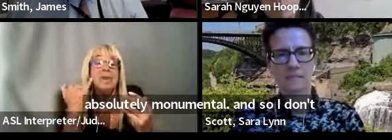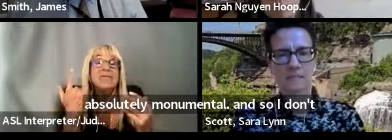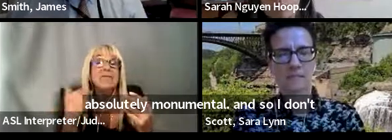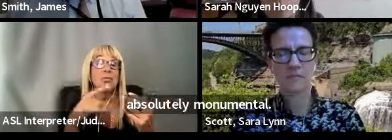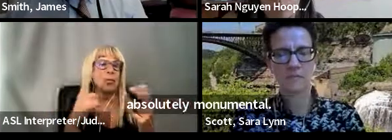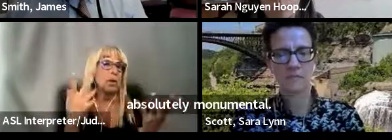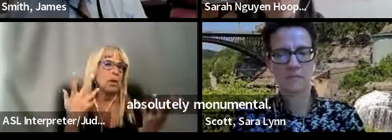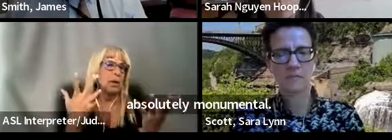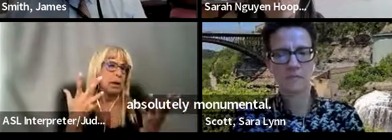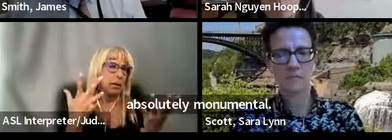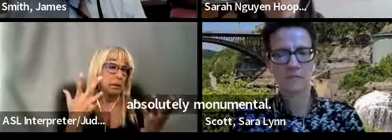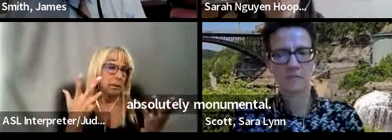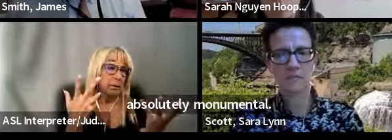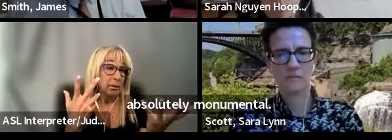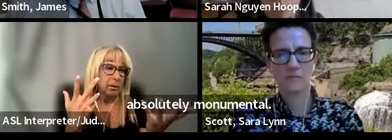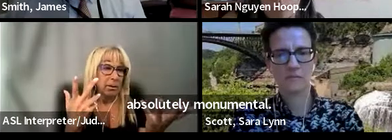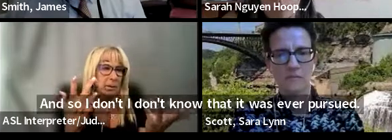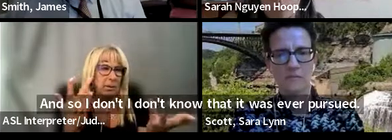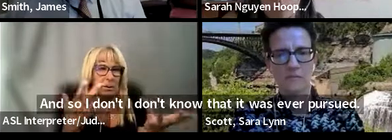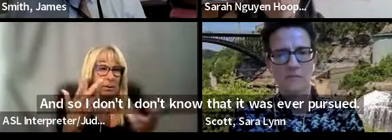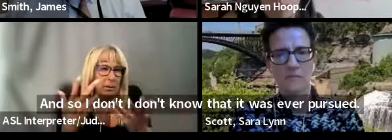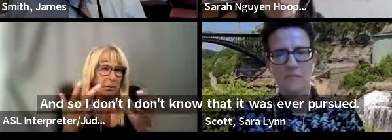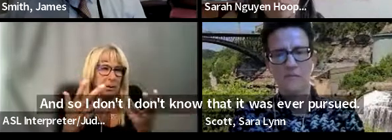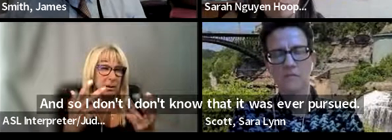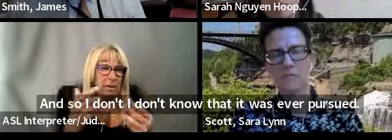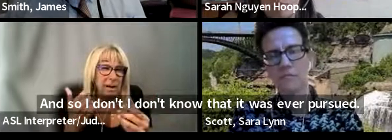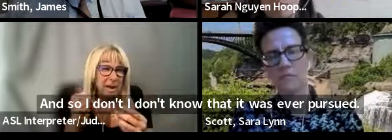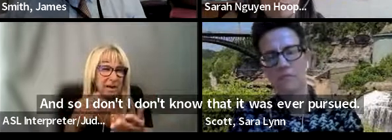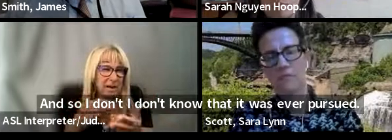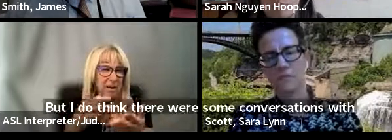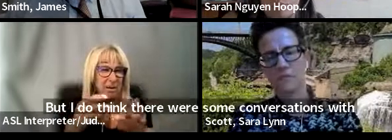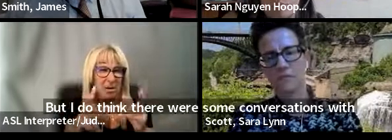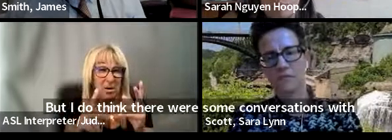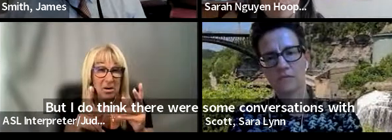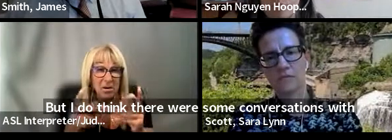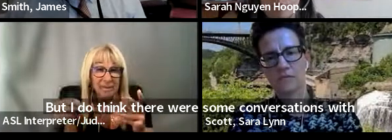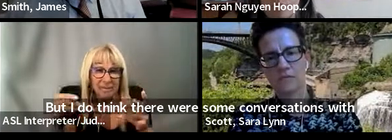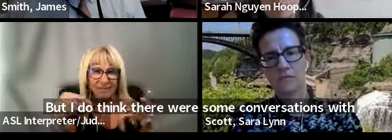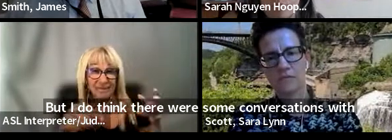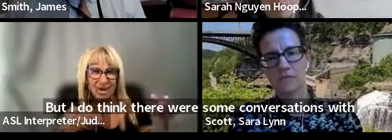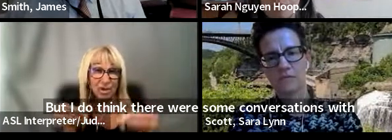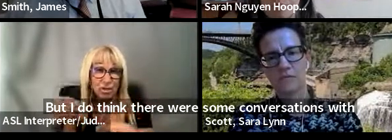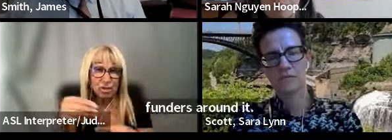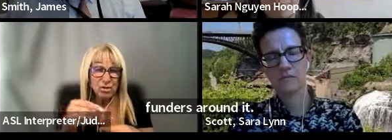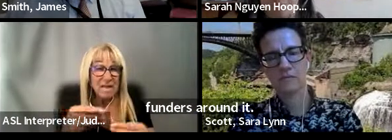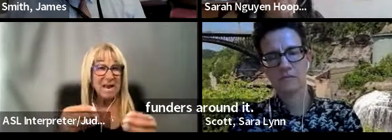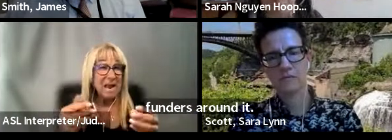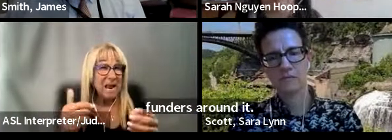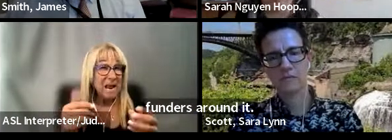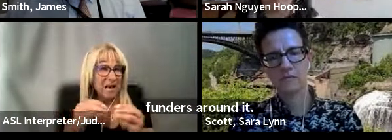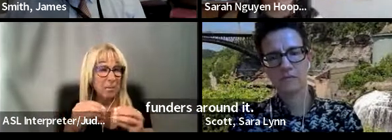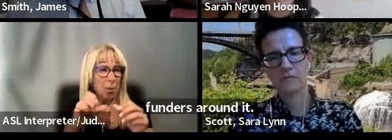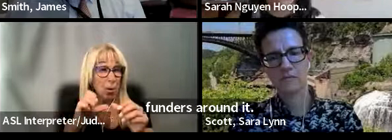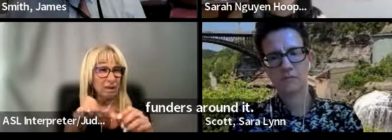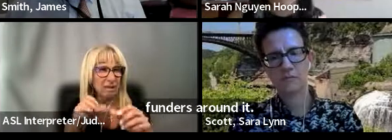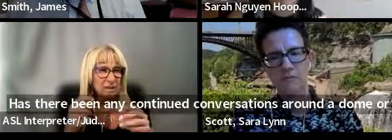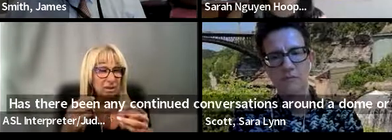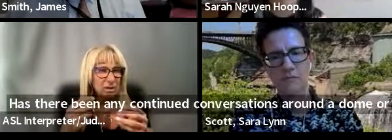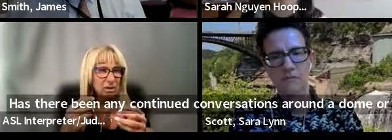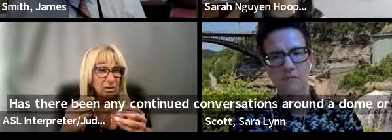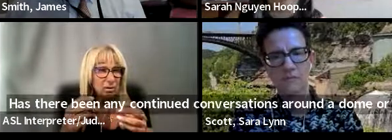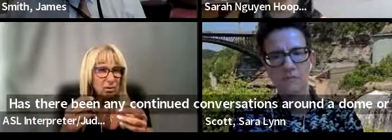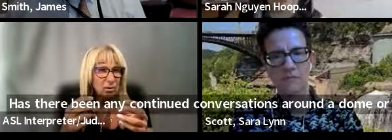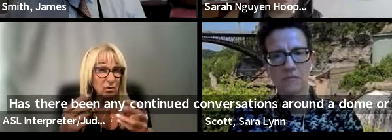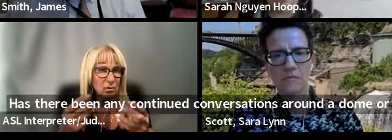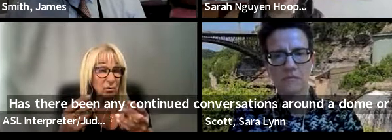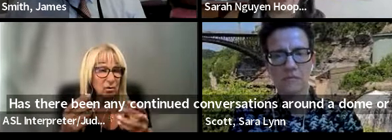some conversations with funders around it. Has there been any continued conversations around a dome, or is that something that we should assume is off